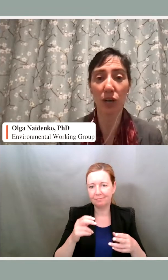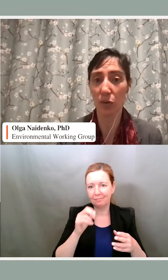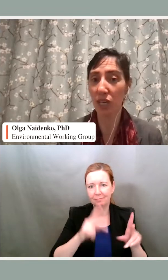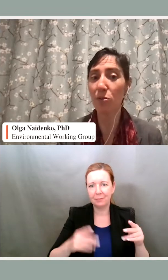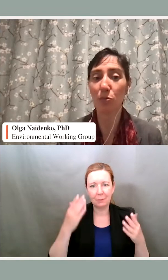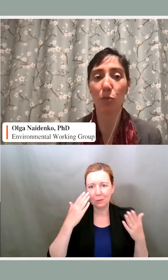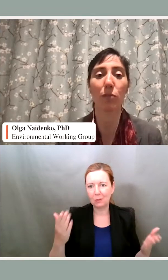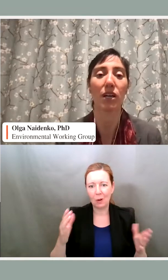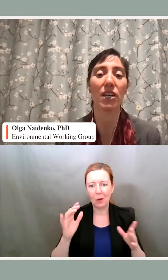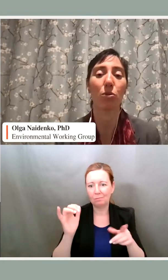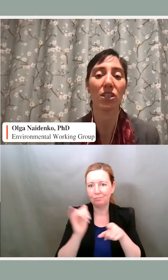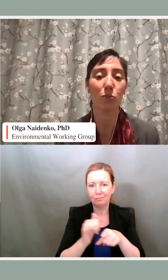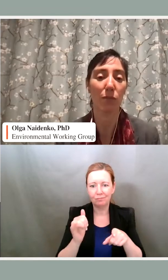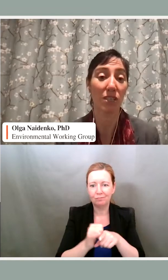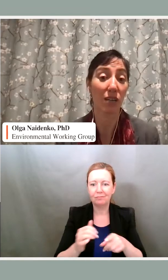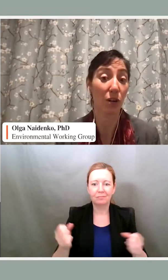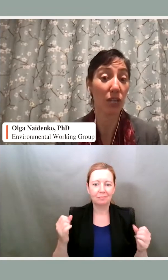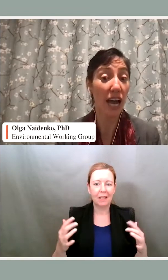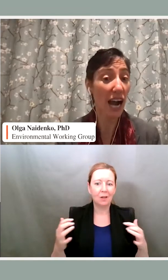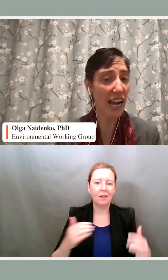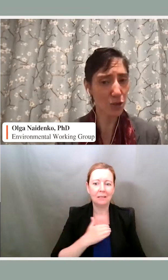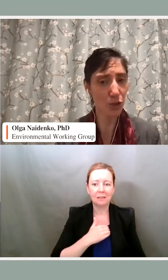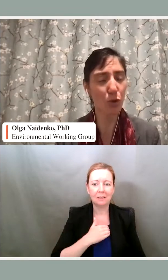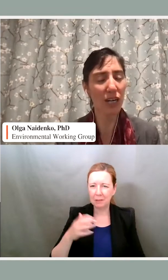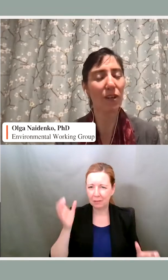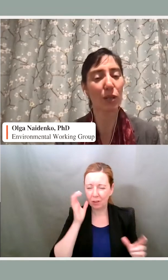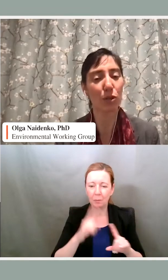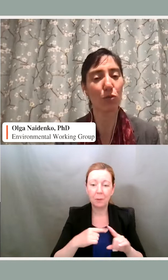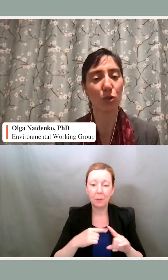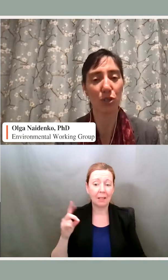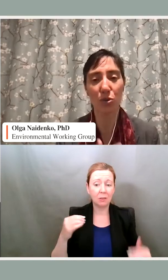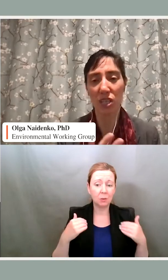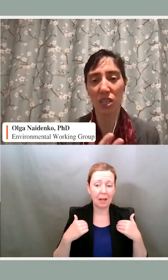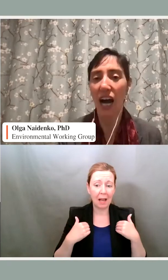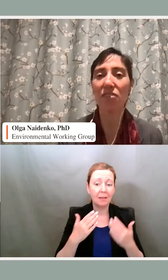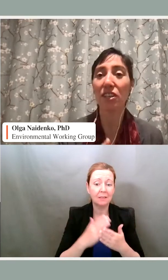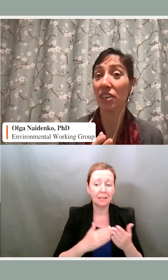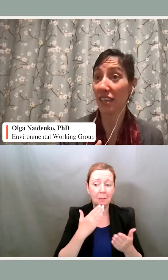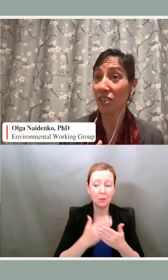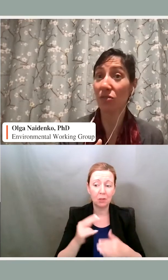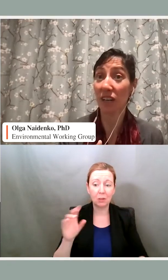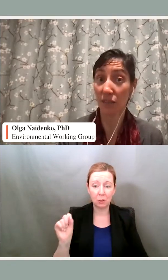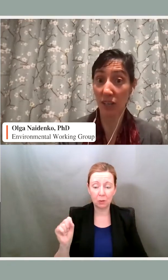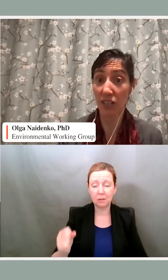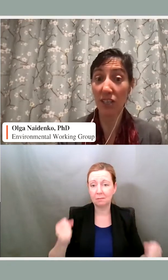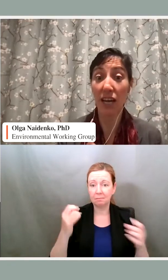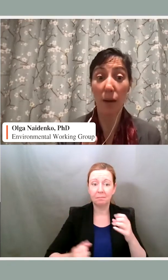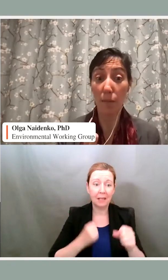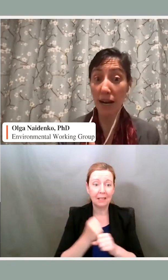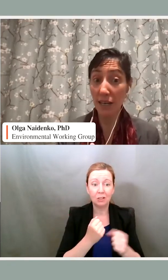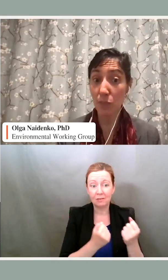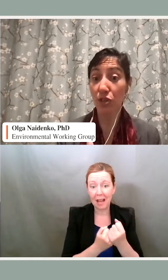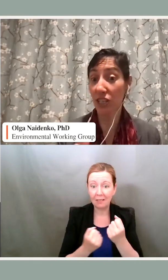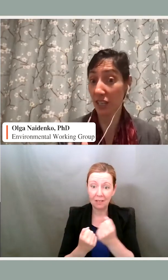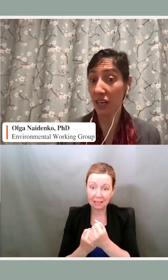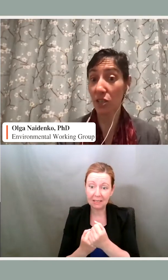glyphosate or Roundups that probably many audience members have heard. I actually do have a little bit of good news. After years of advocacy